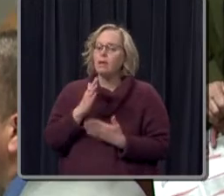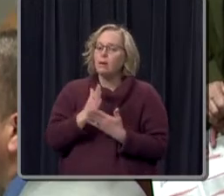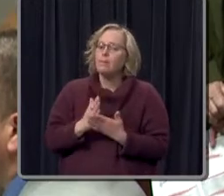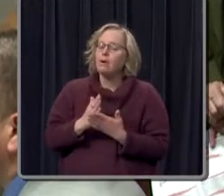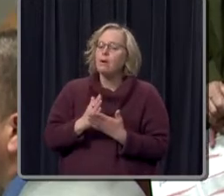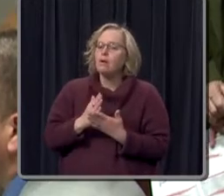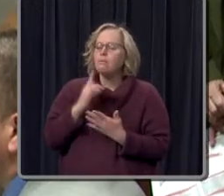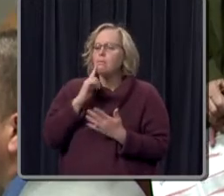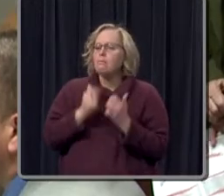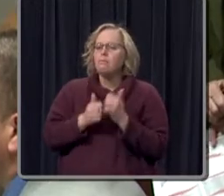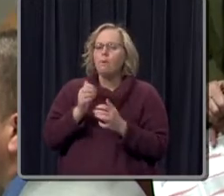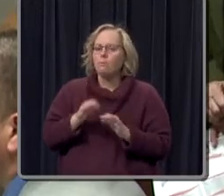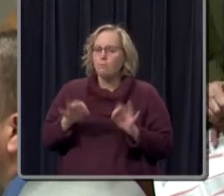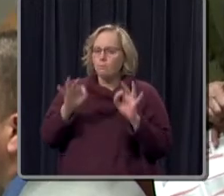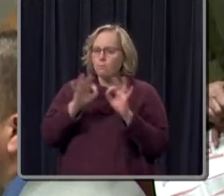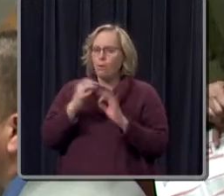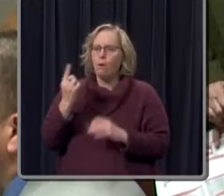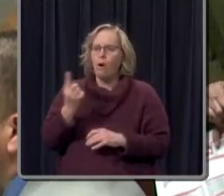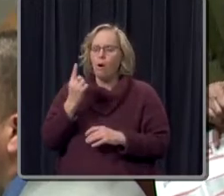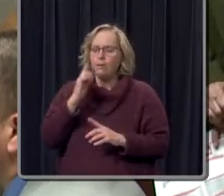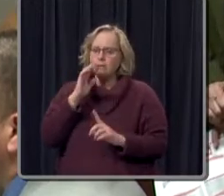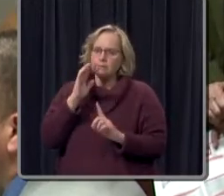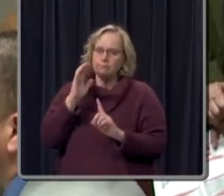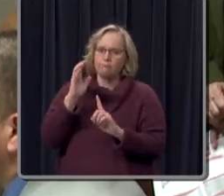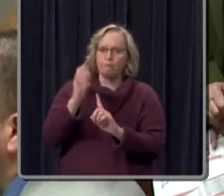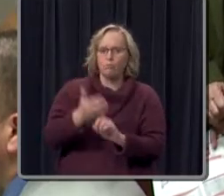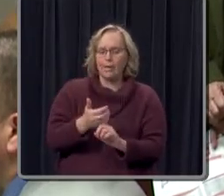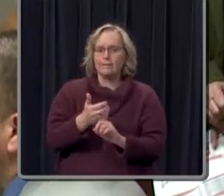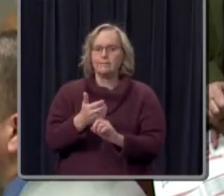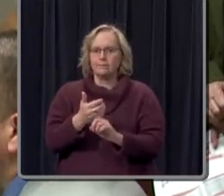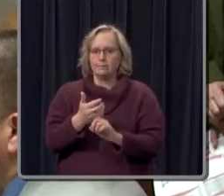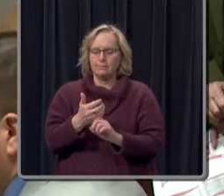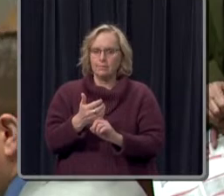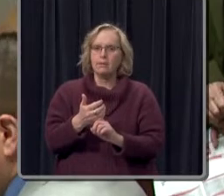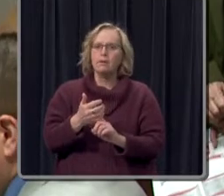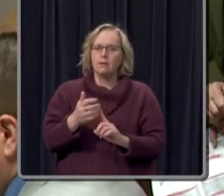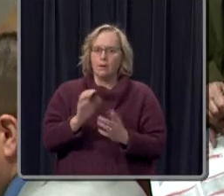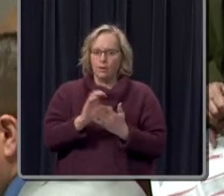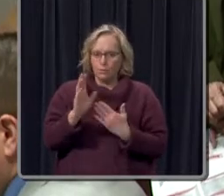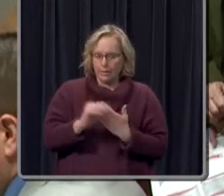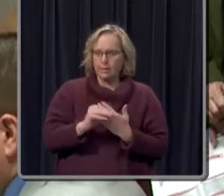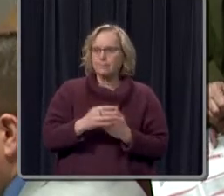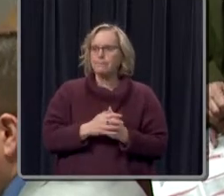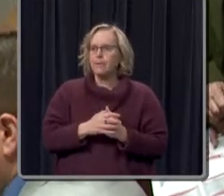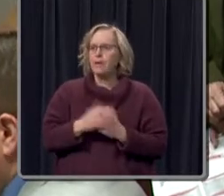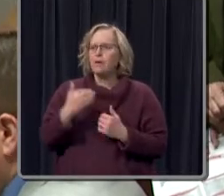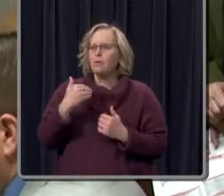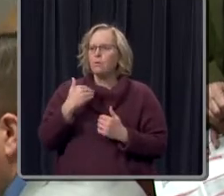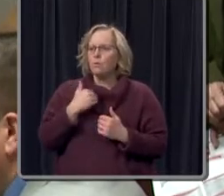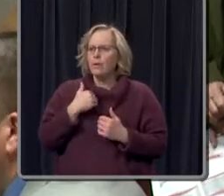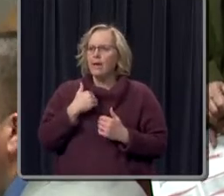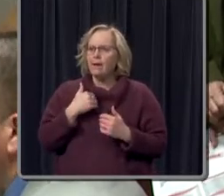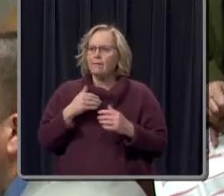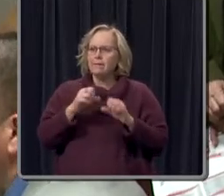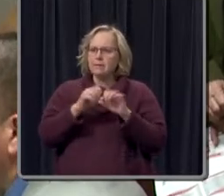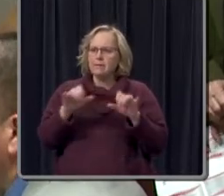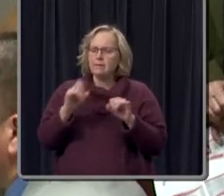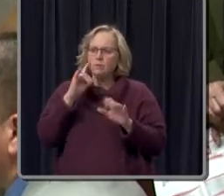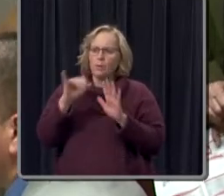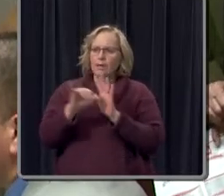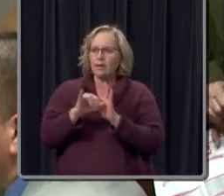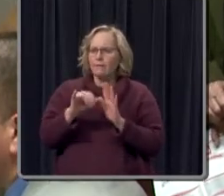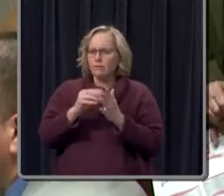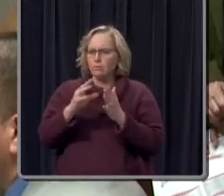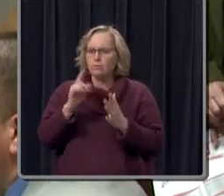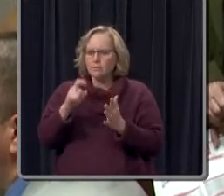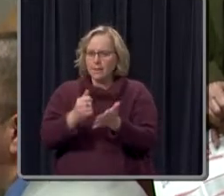I think the most important thing is to always embrace the grit. We have all of these great systems to identify students who might need help, but no